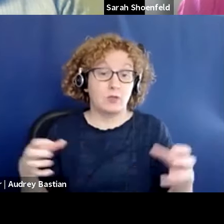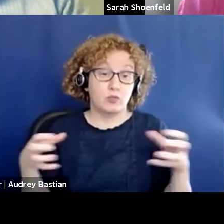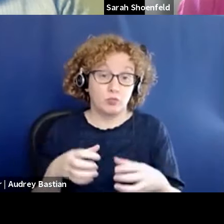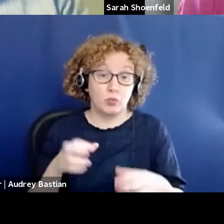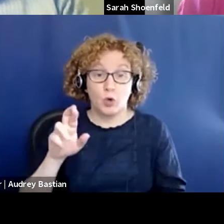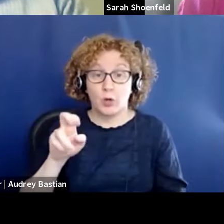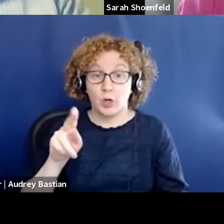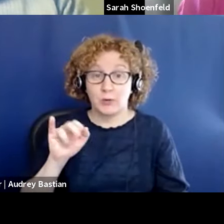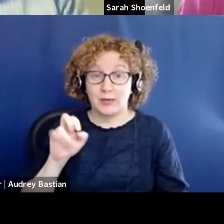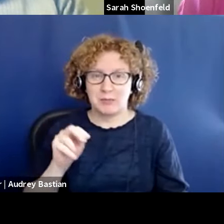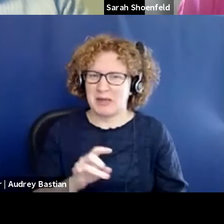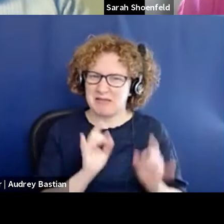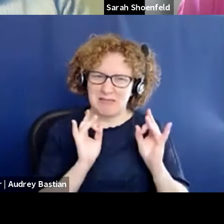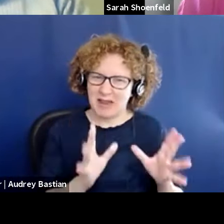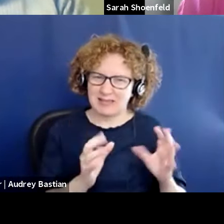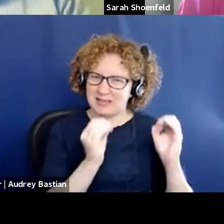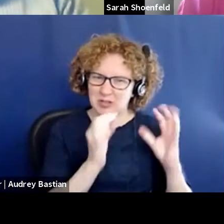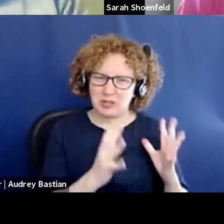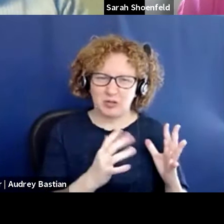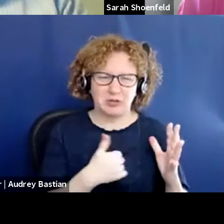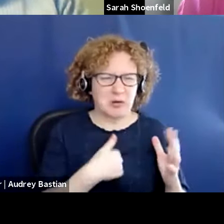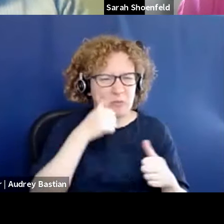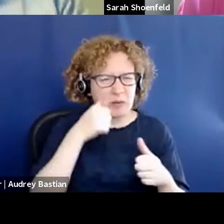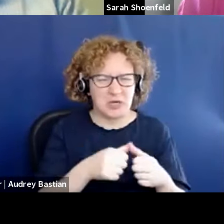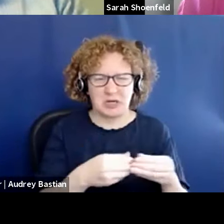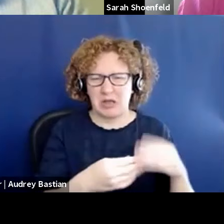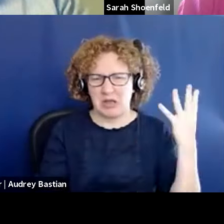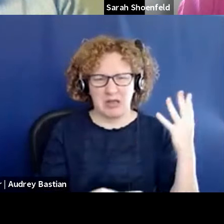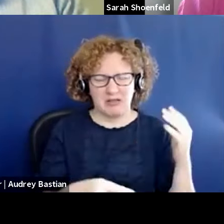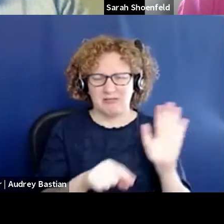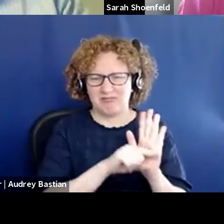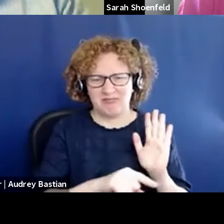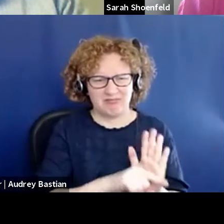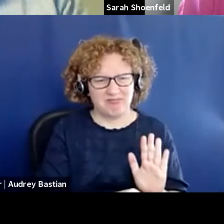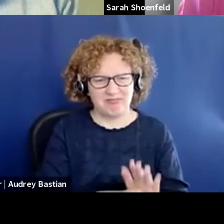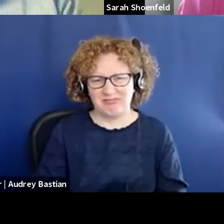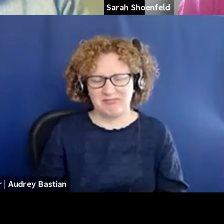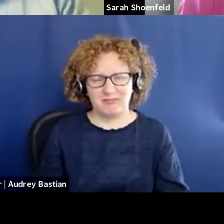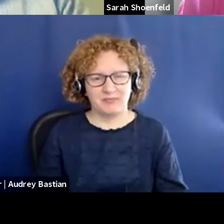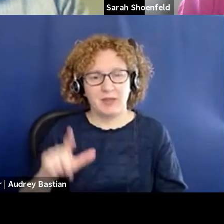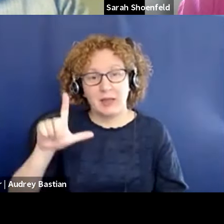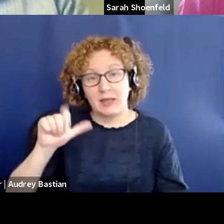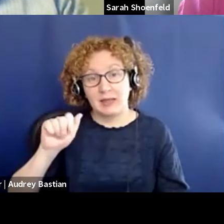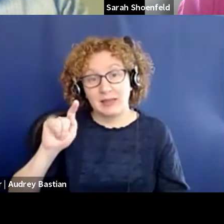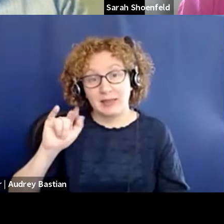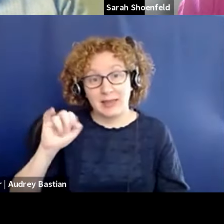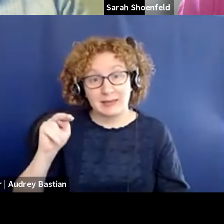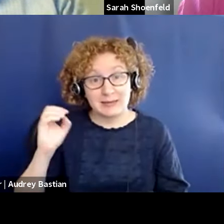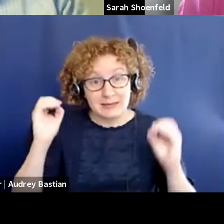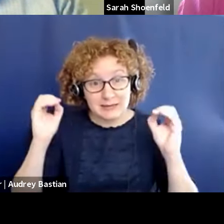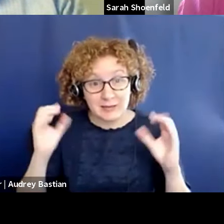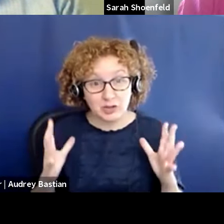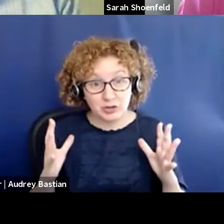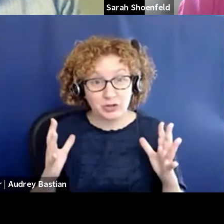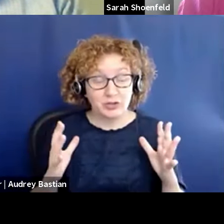very nasty teachers, though. I remember so many things they did to us. The Latin teacher would not allow the Black